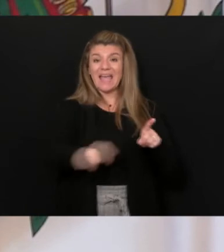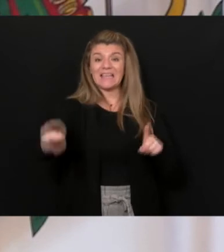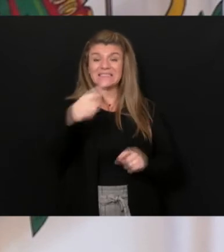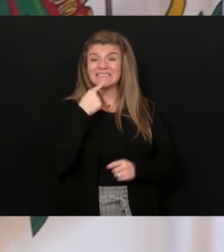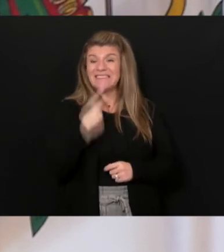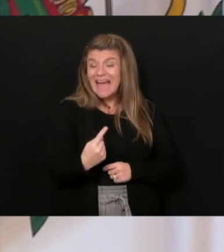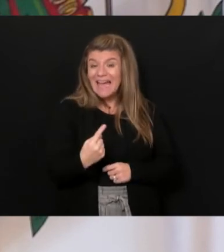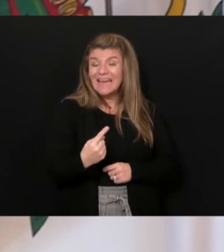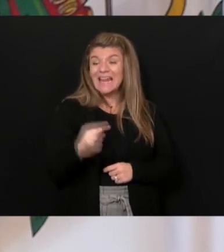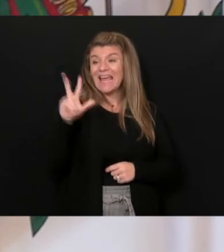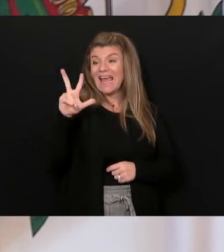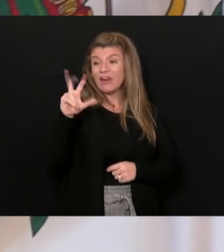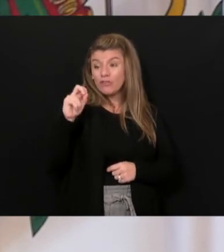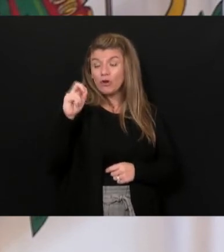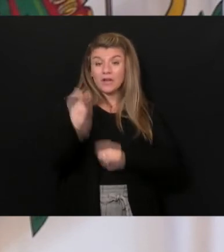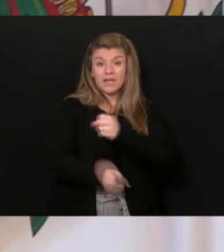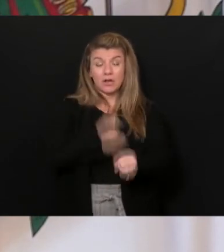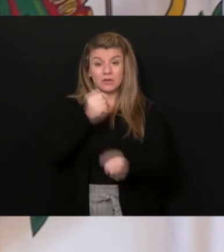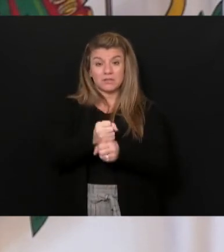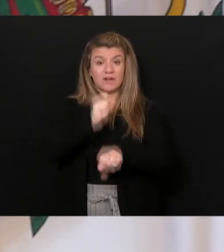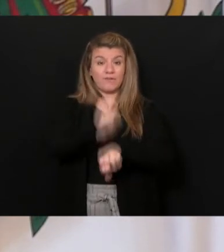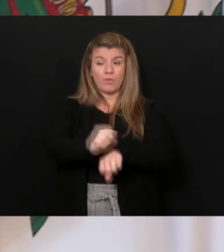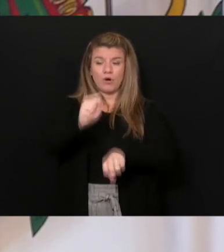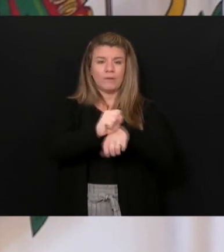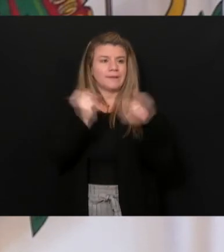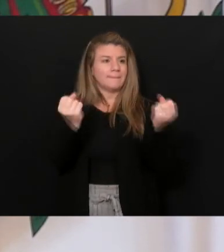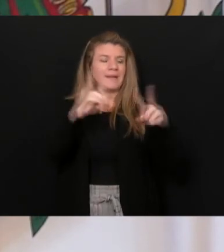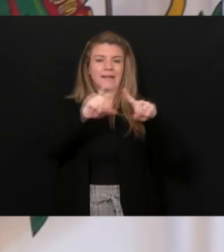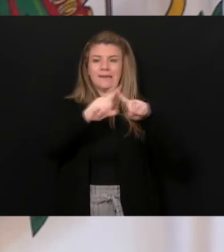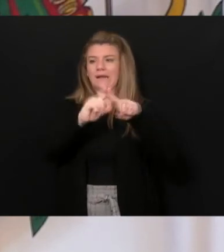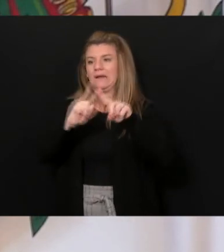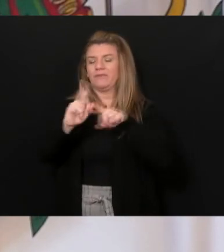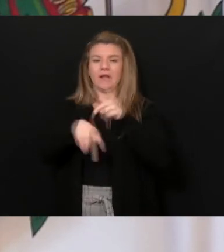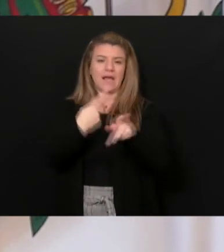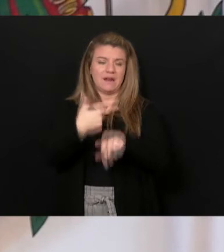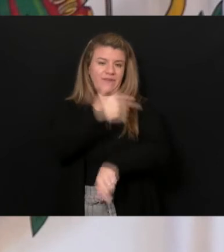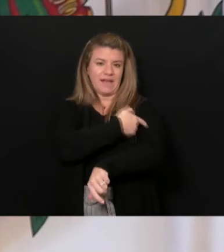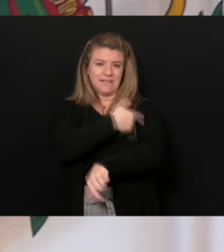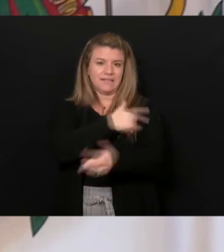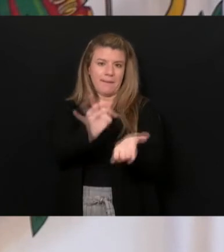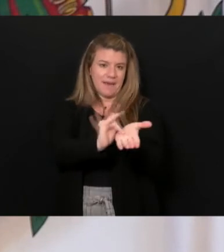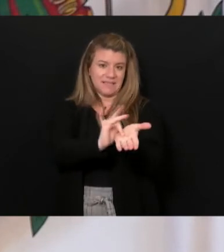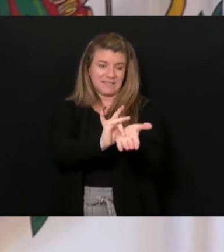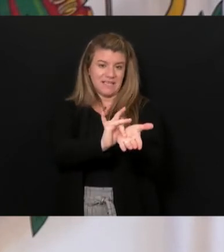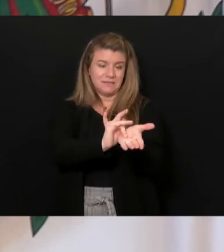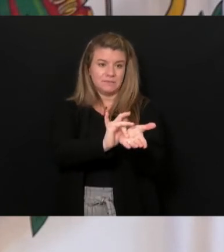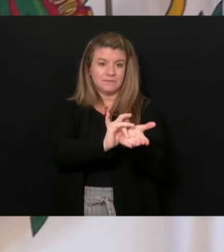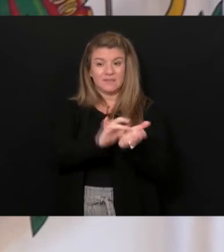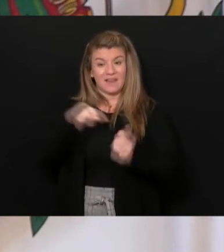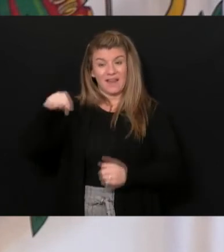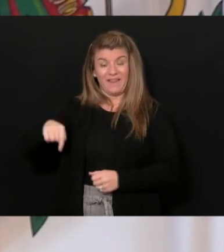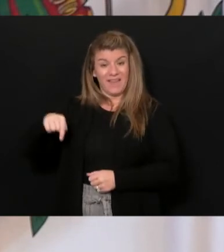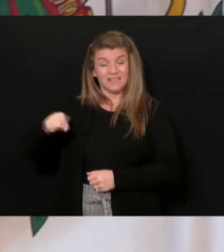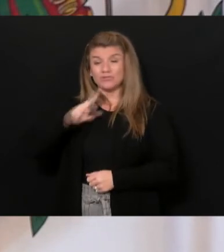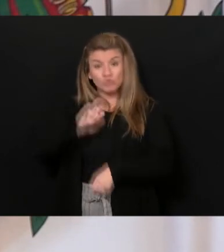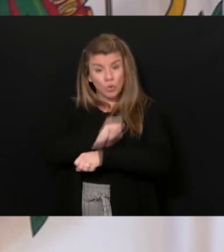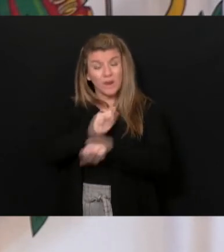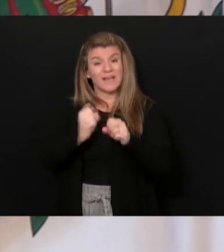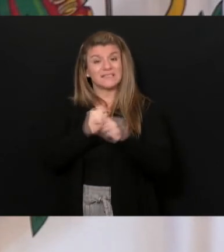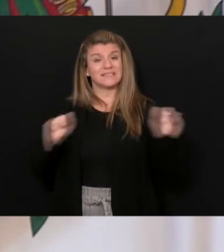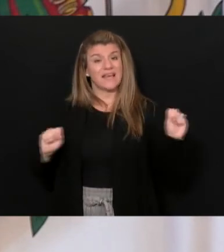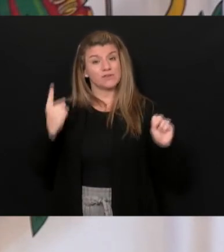in 30 years of work with all kinds of vaccines and everything, all the work they've done, this is the safest one they've